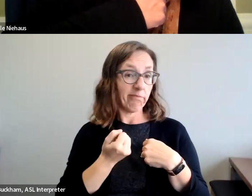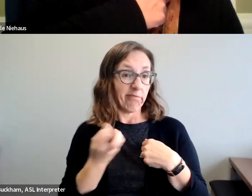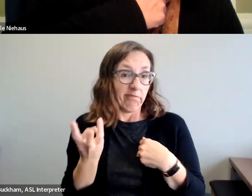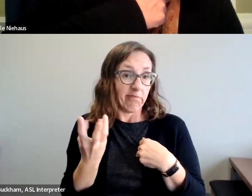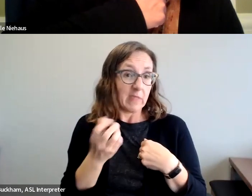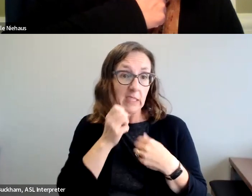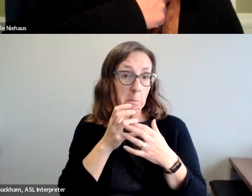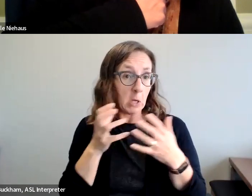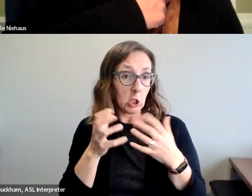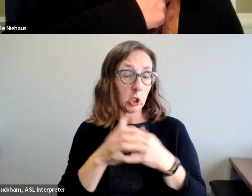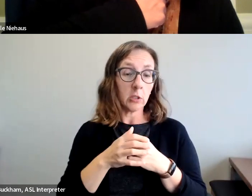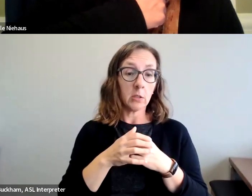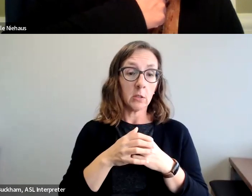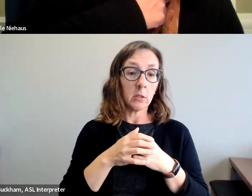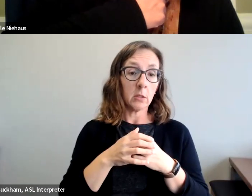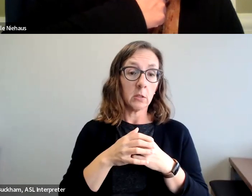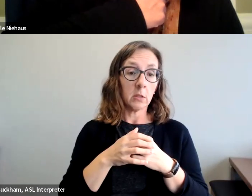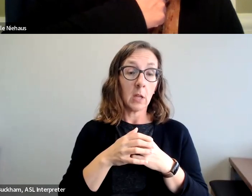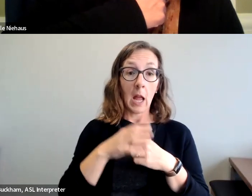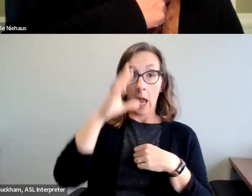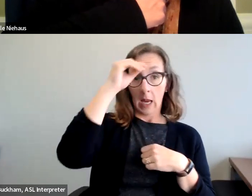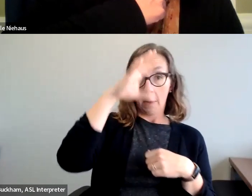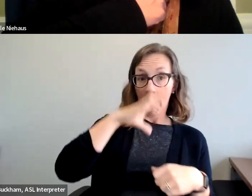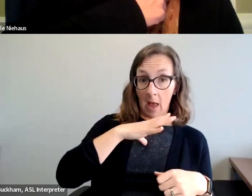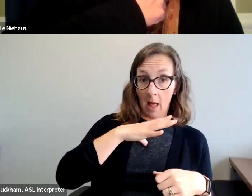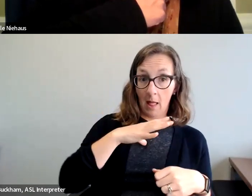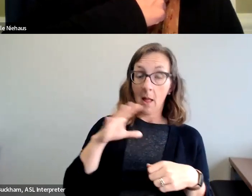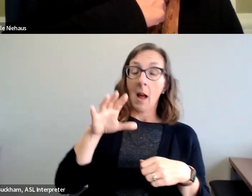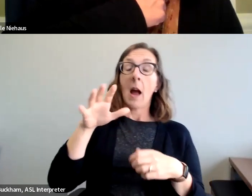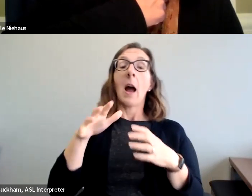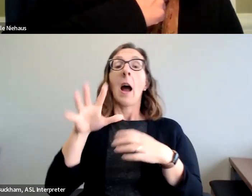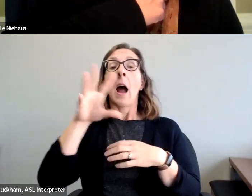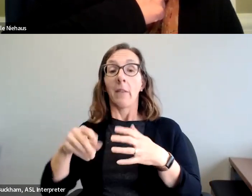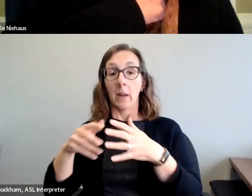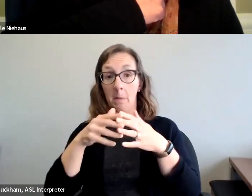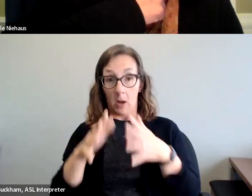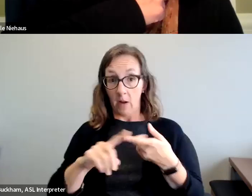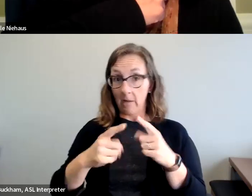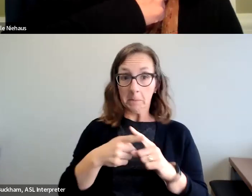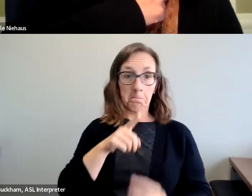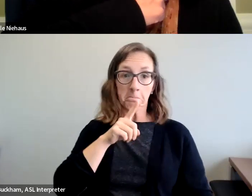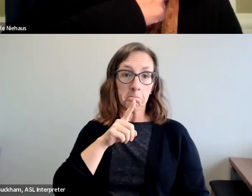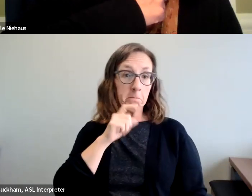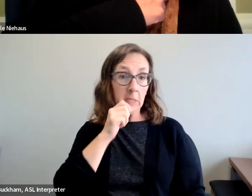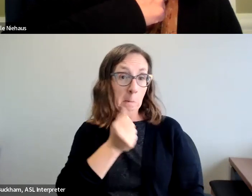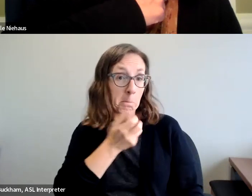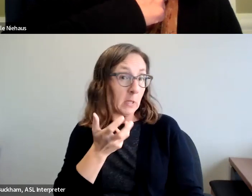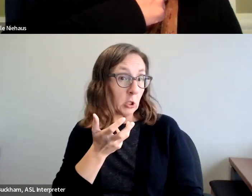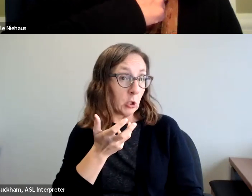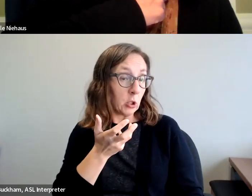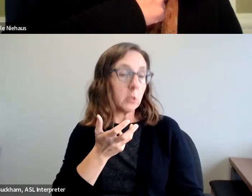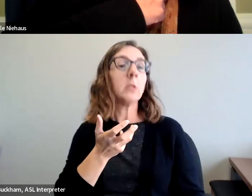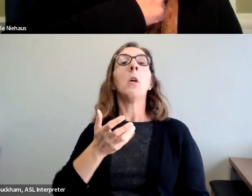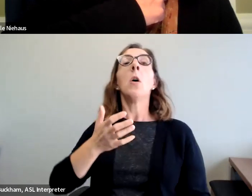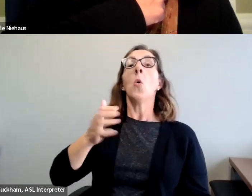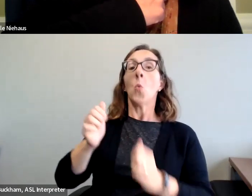don't have a lot of African American male friends. So I, as a mom, had to have that discussion with